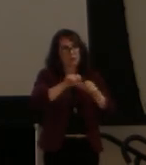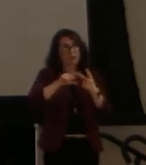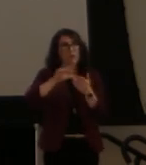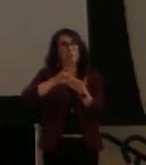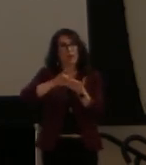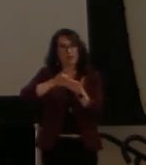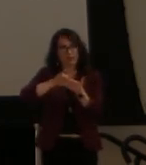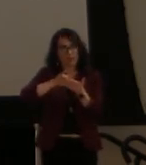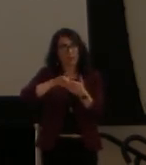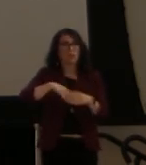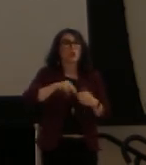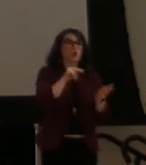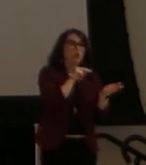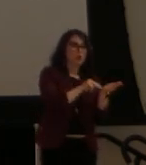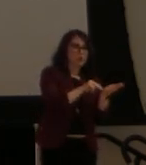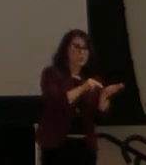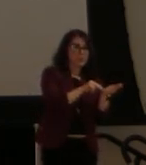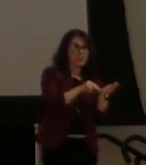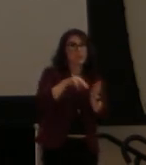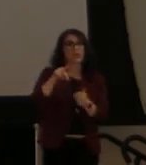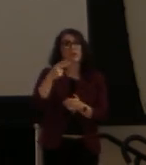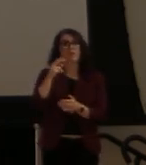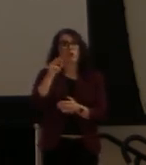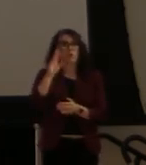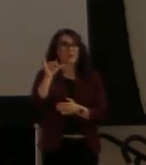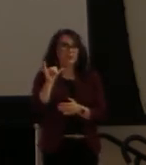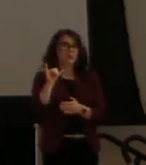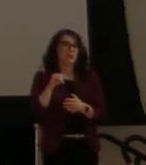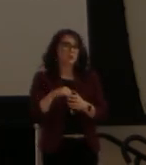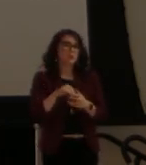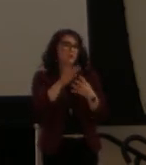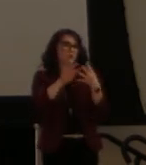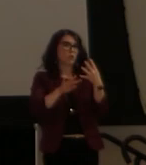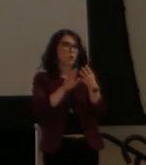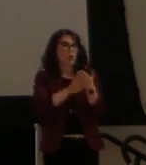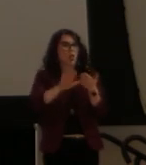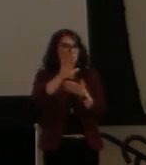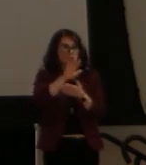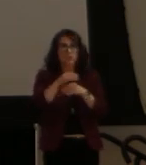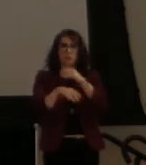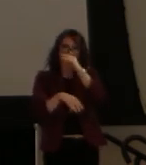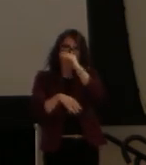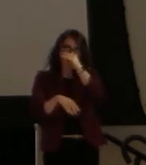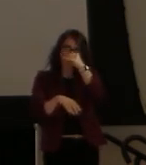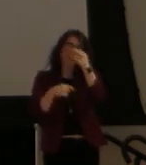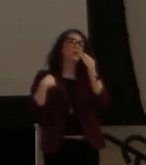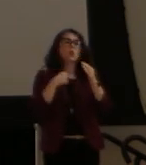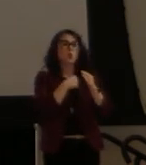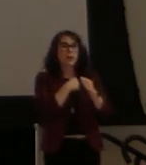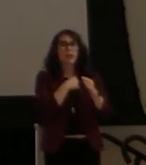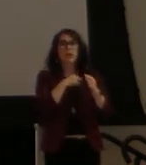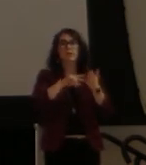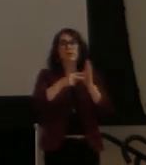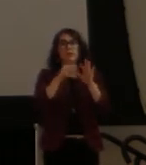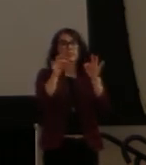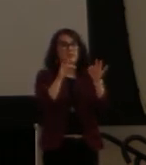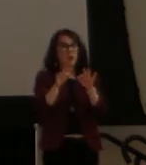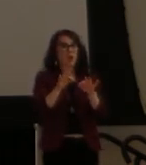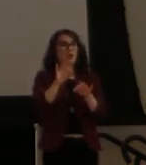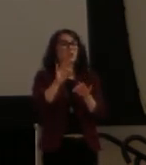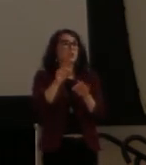Medicine, Nursing, and Pharmacy. So we've defined underrepresented students